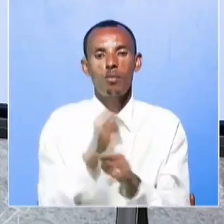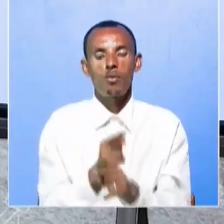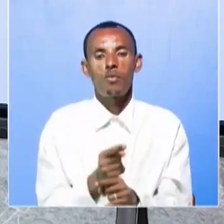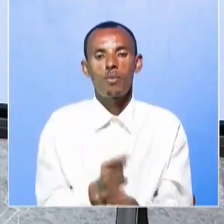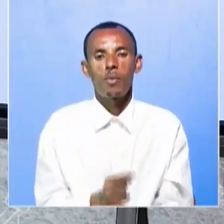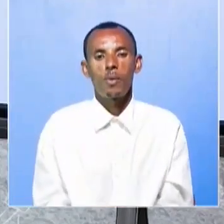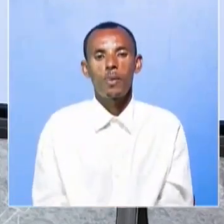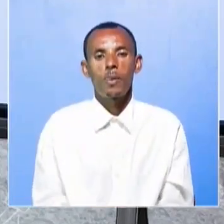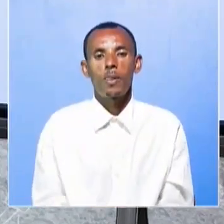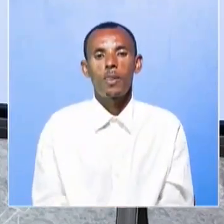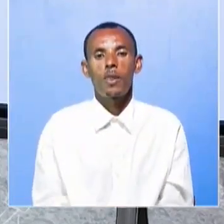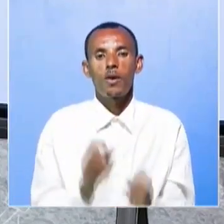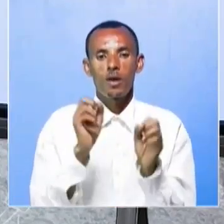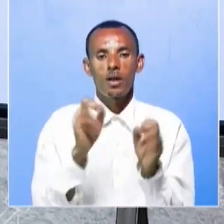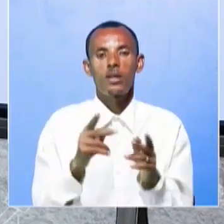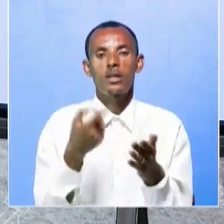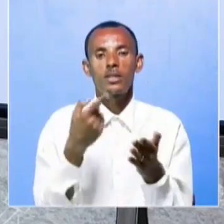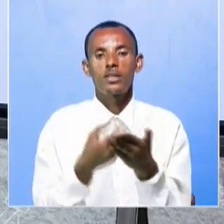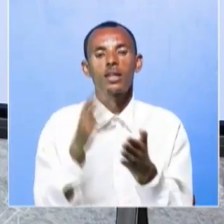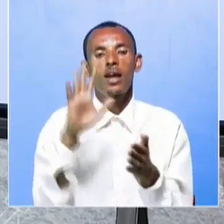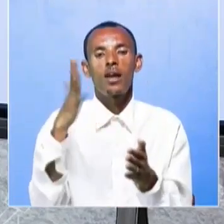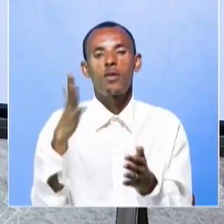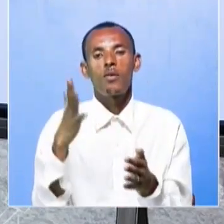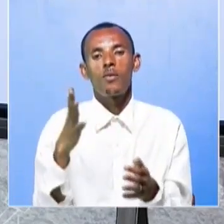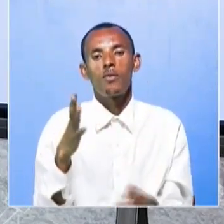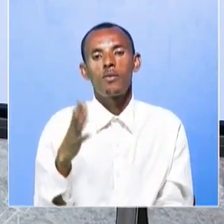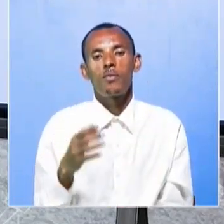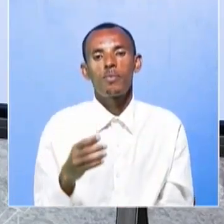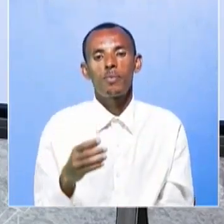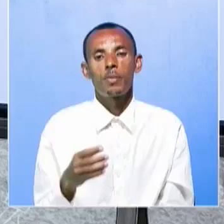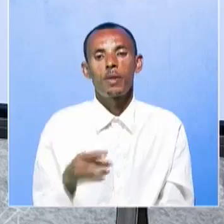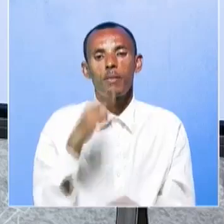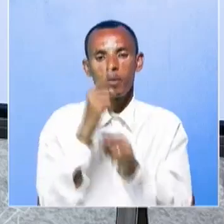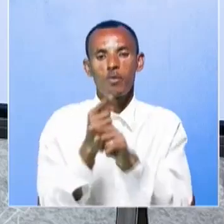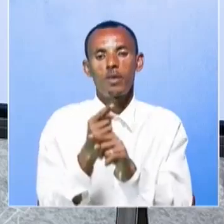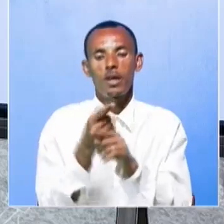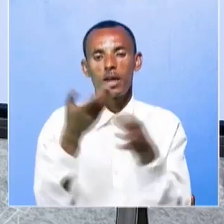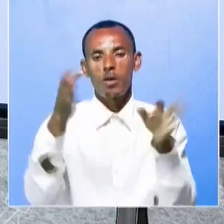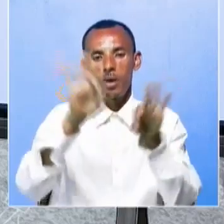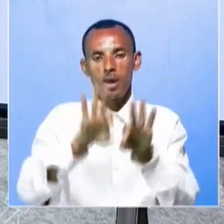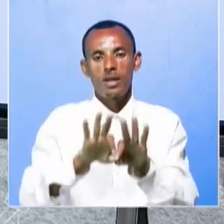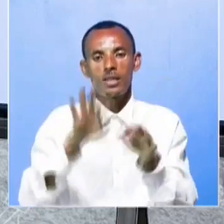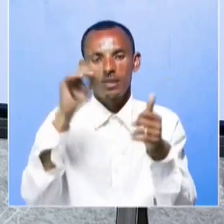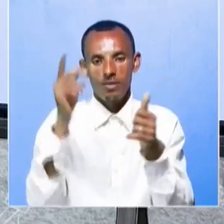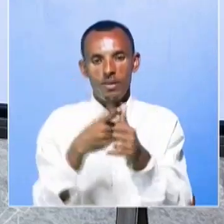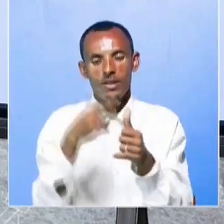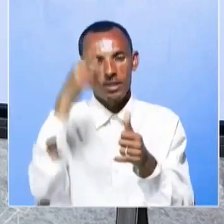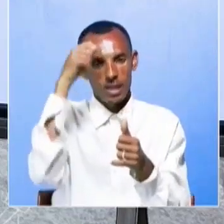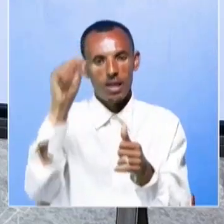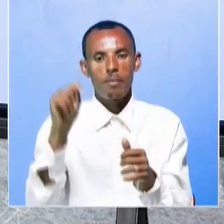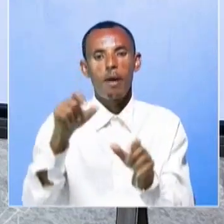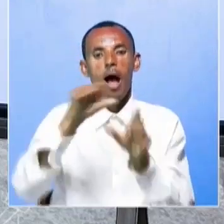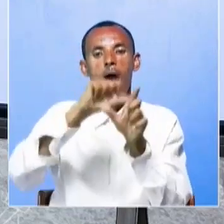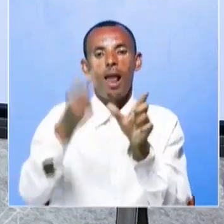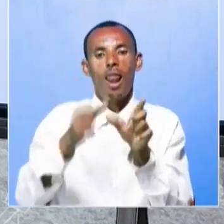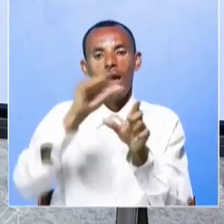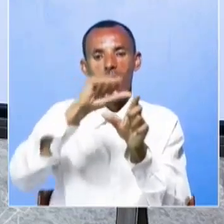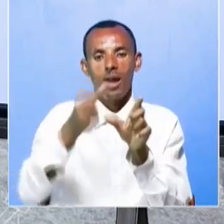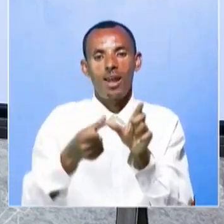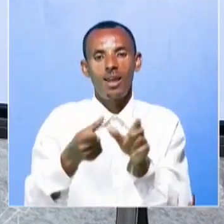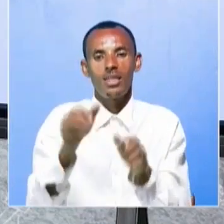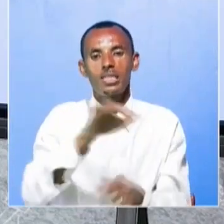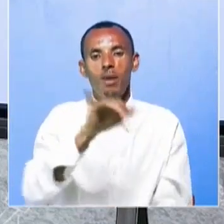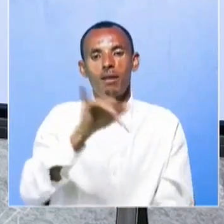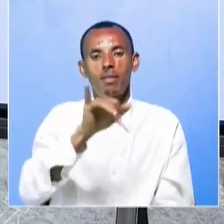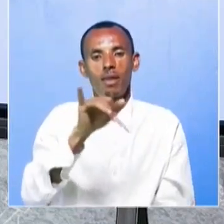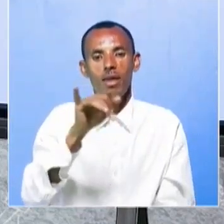okay? So this kind of proving requires the first theorem, which is about angle